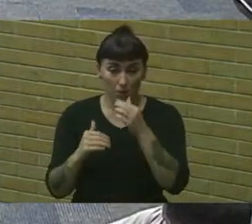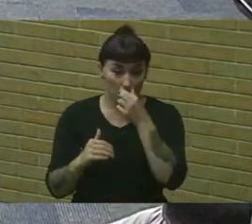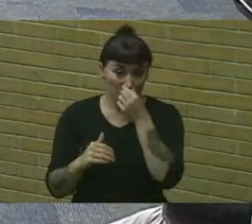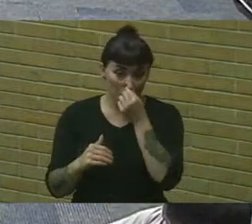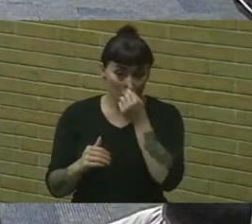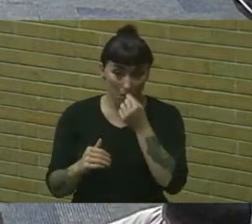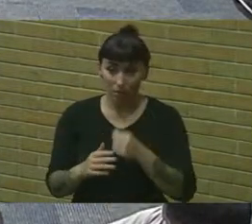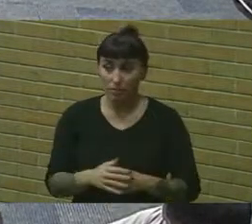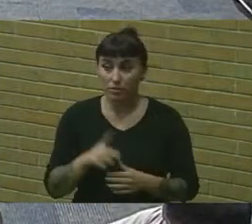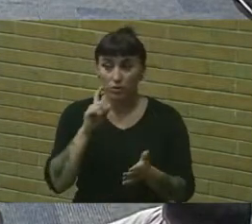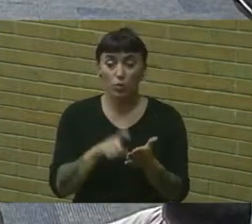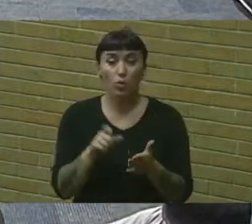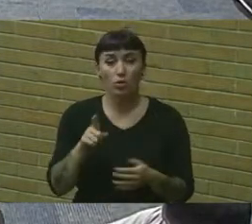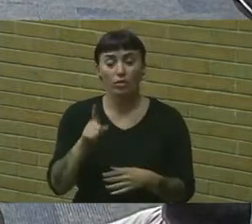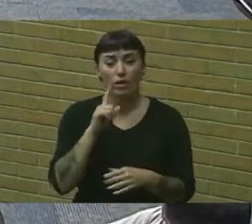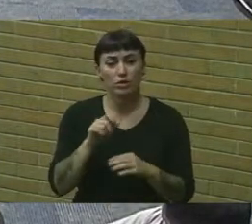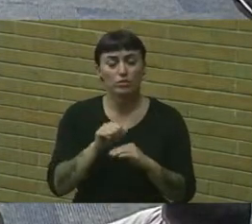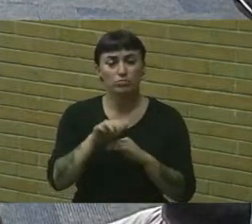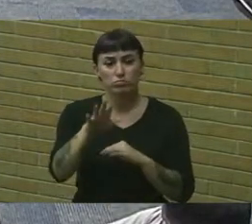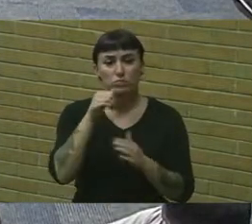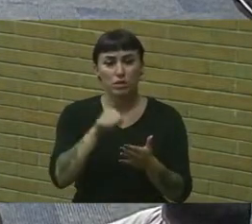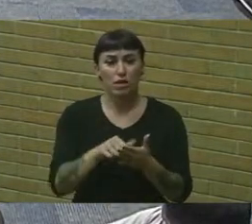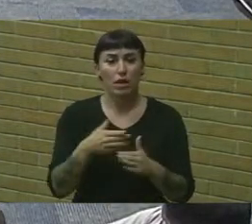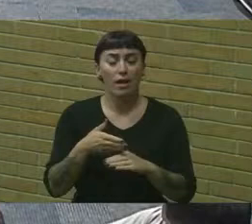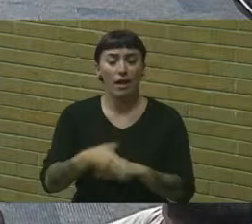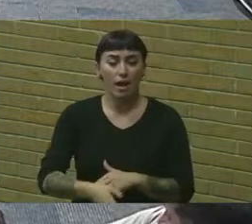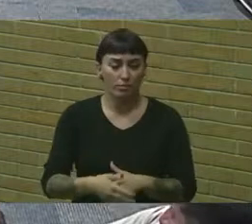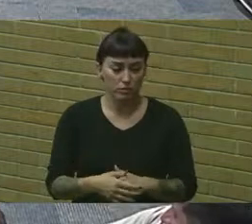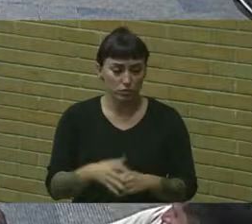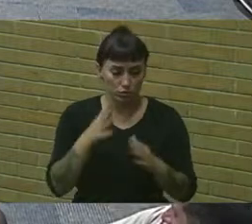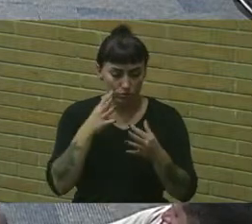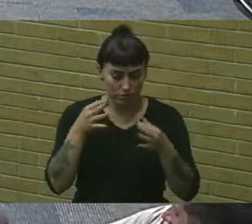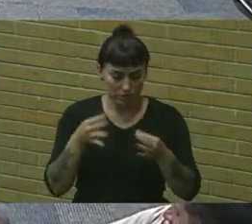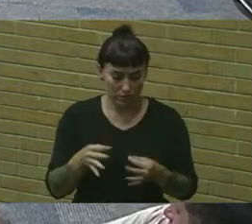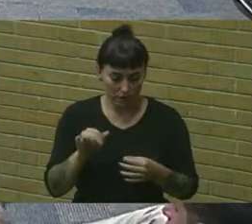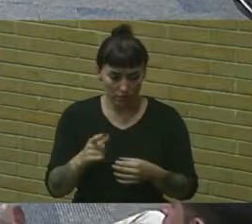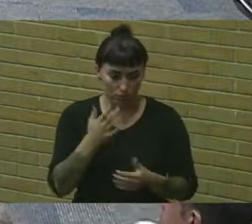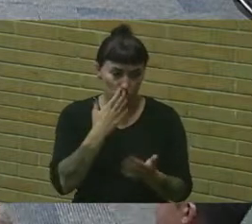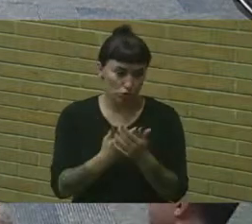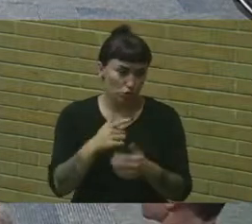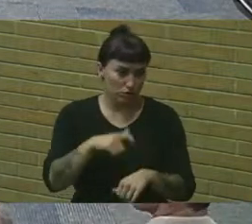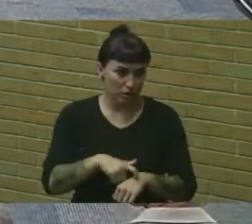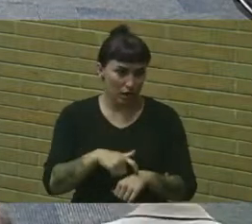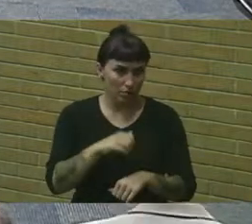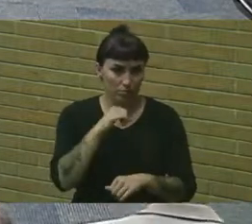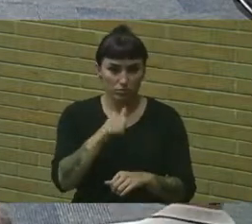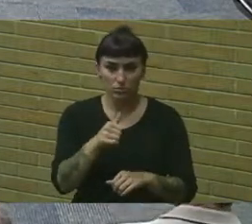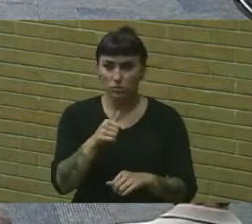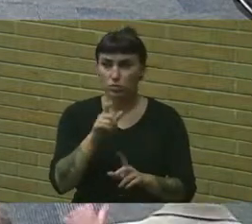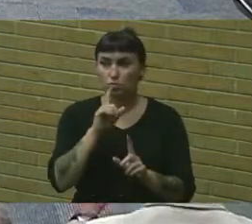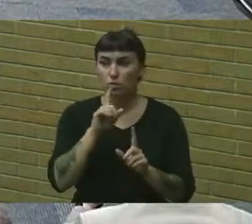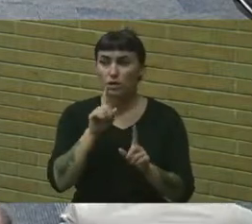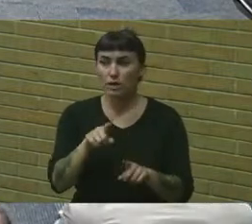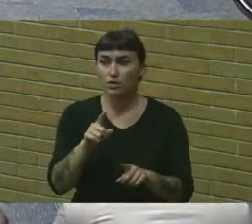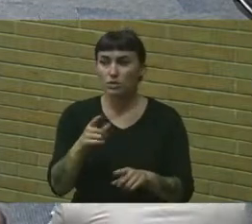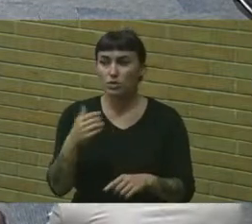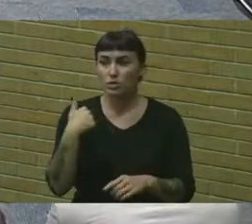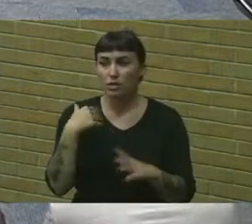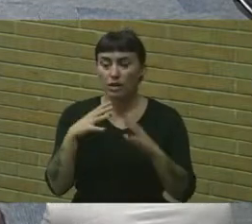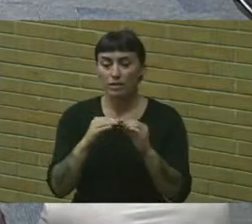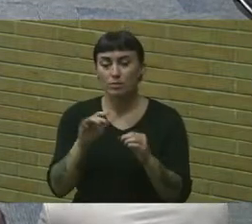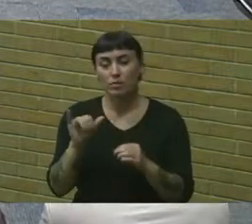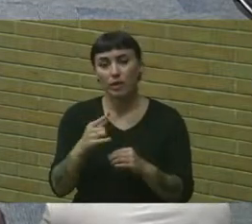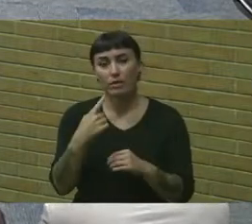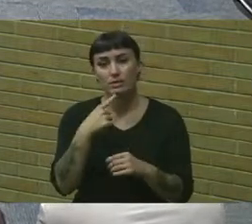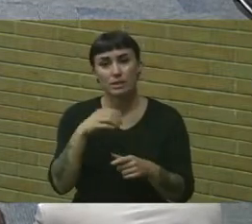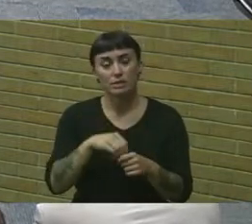and I noticed that you sent the letter out after you decided that it was a good time and not after the last meeting. But as it says